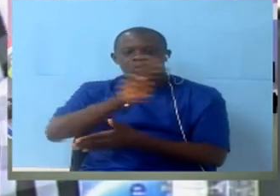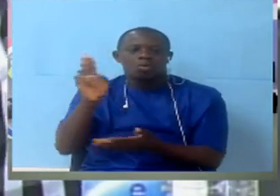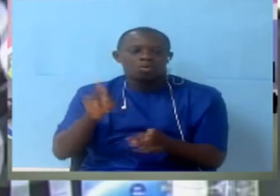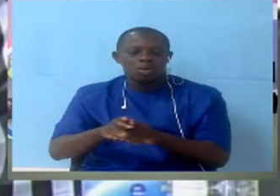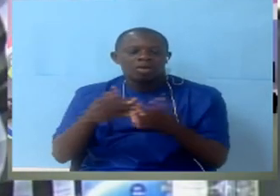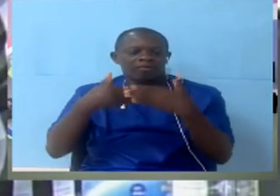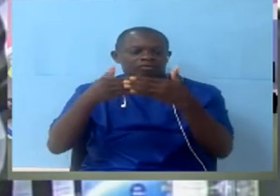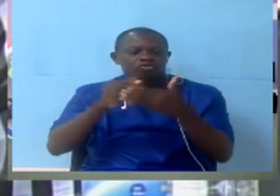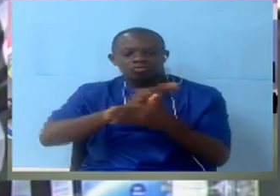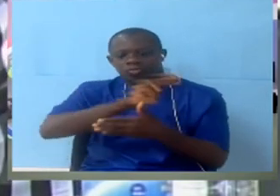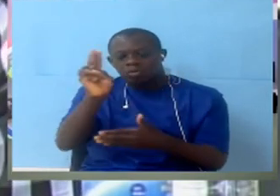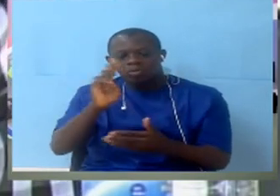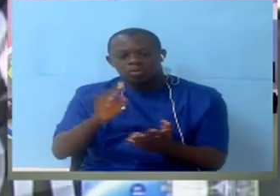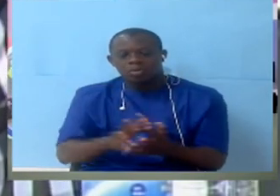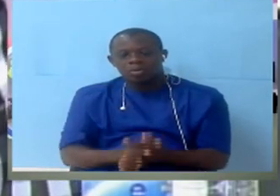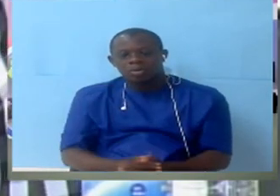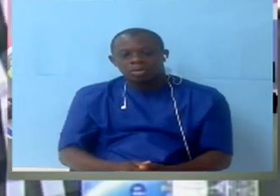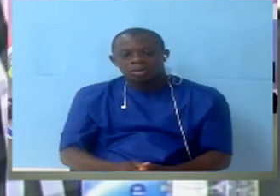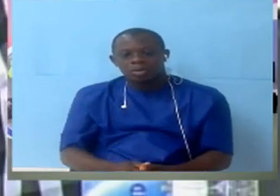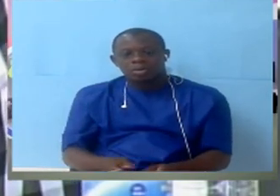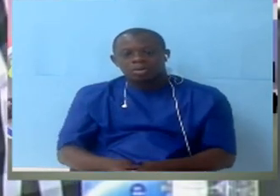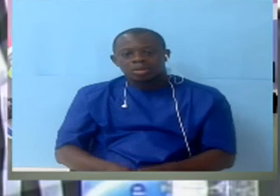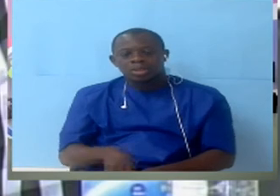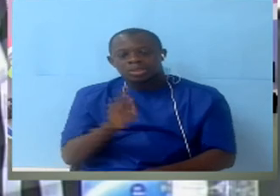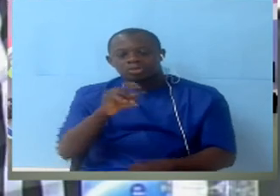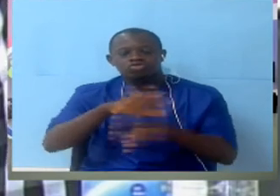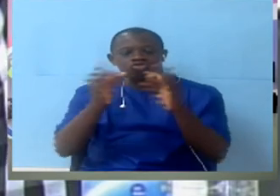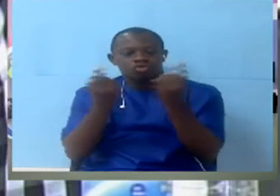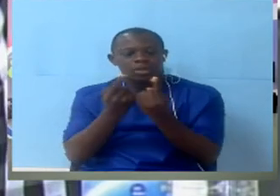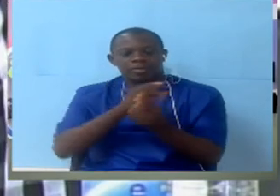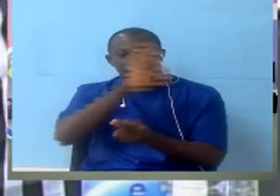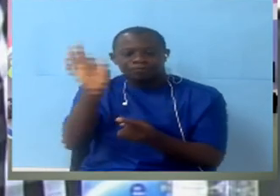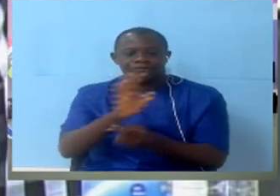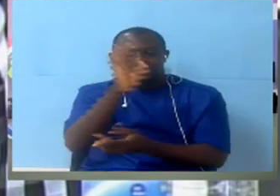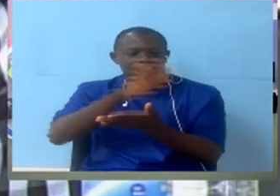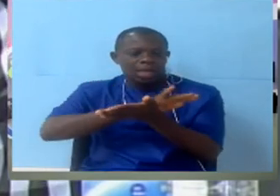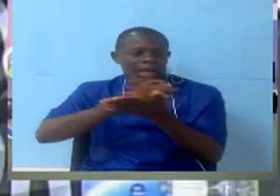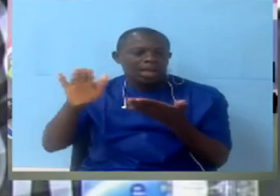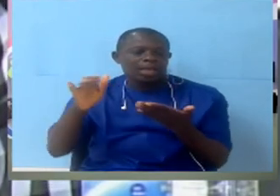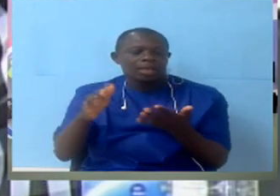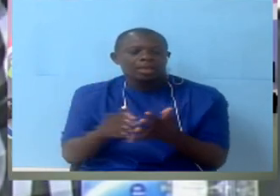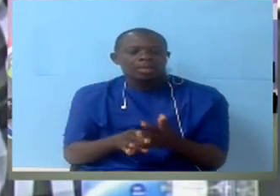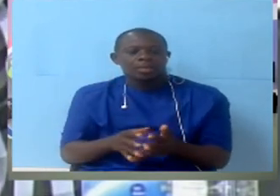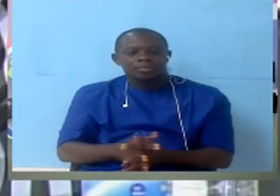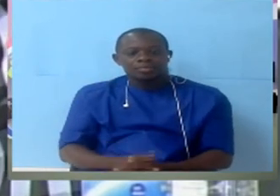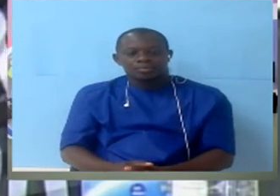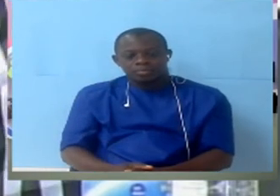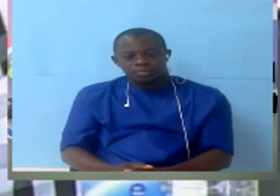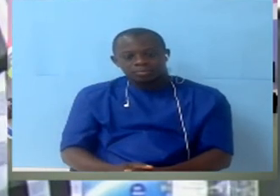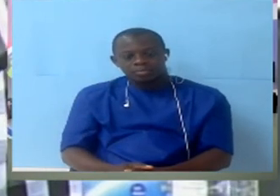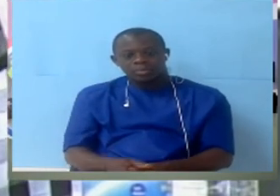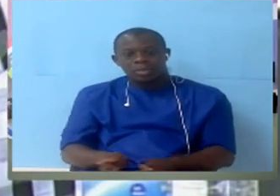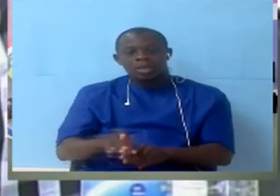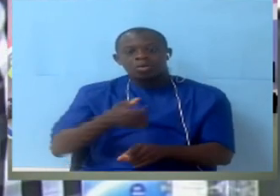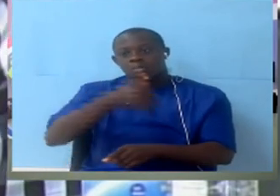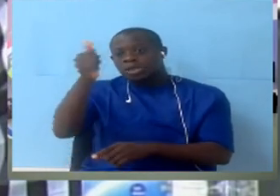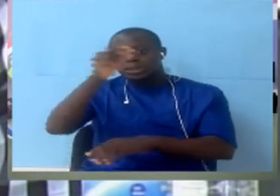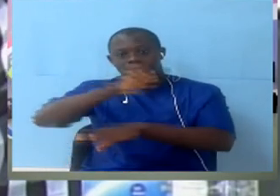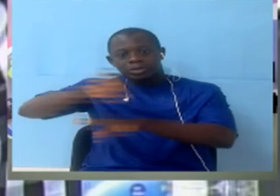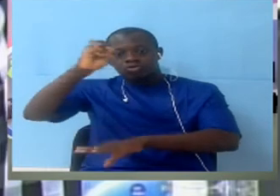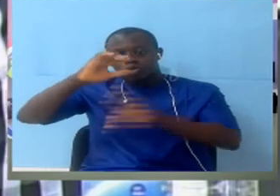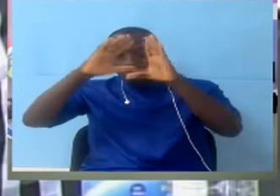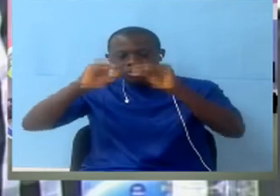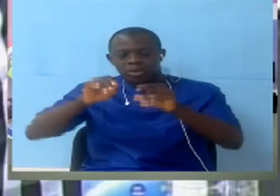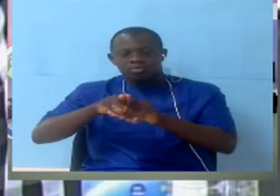nola. They cannot function. Wo senata ku senawala. That's quite clear. Dola army with false certificate senior officers. Some came with